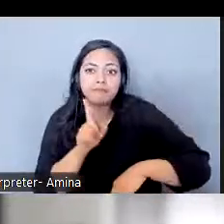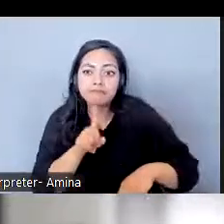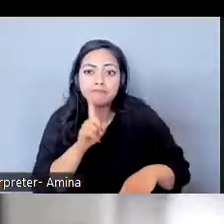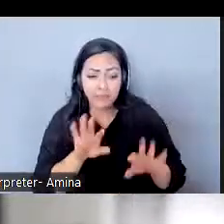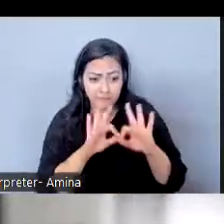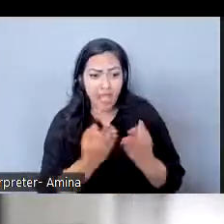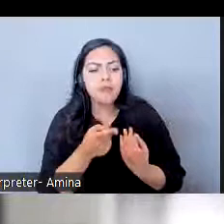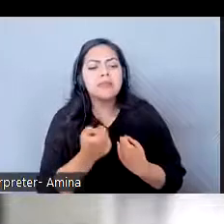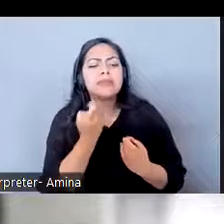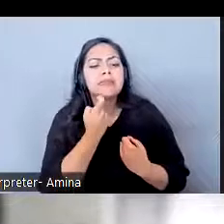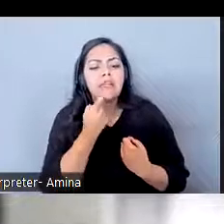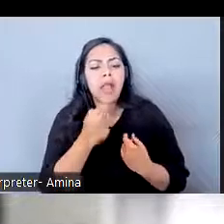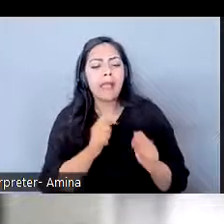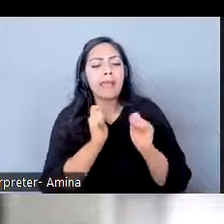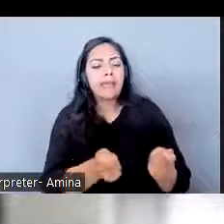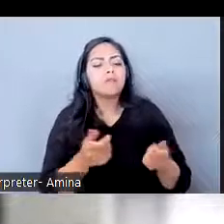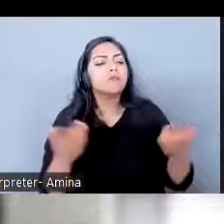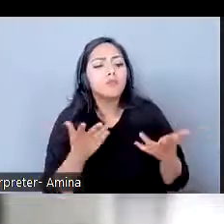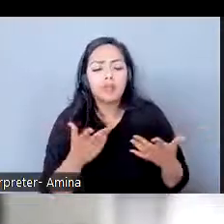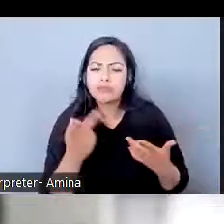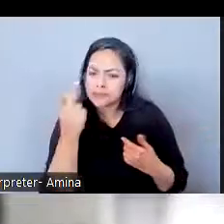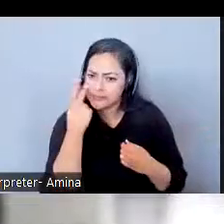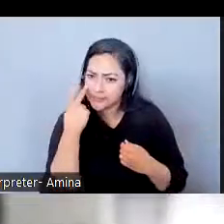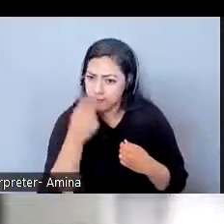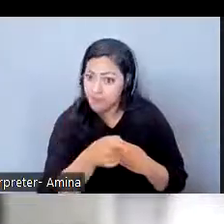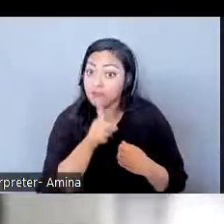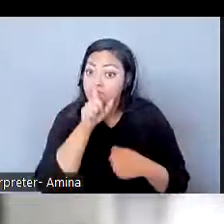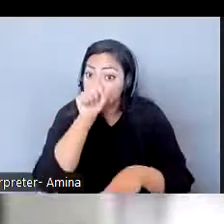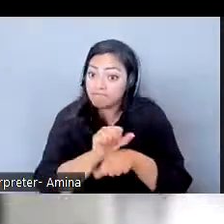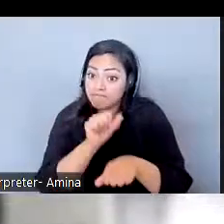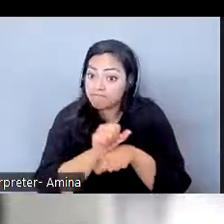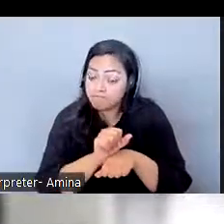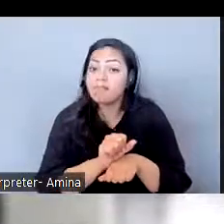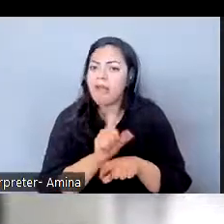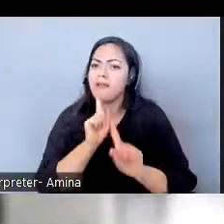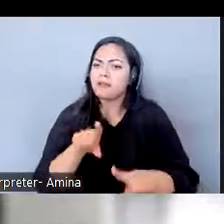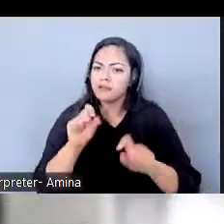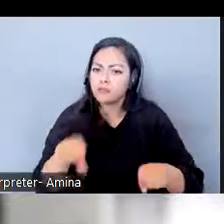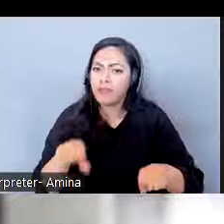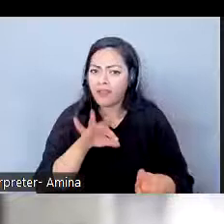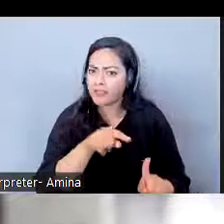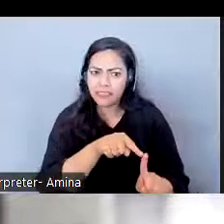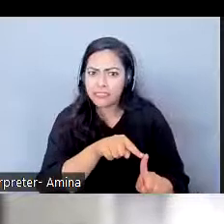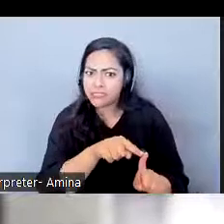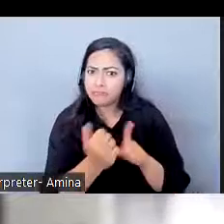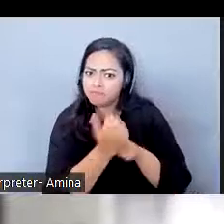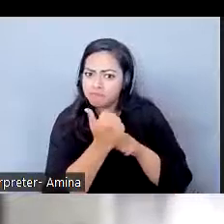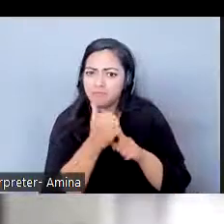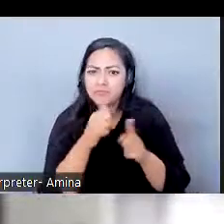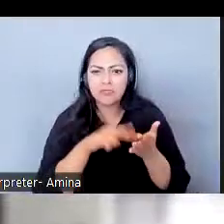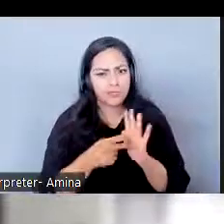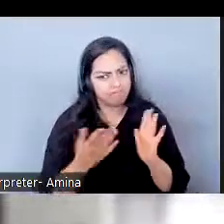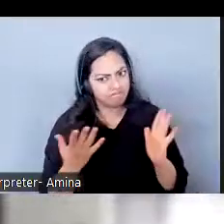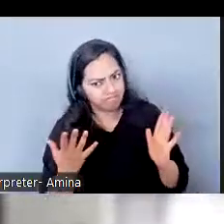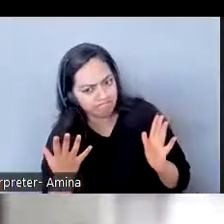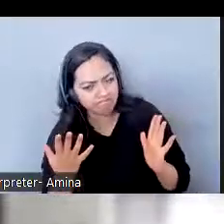birthday this year? If the person ignores that and says, I don't have time to answer those questions, I just need the money. You ask them again, well,